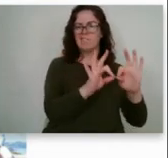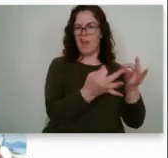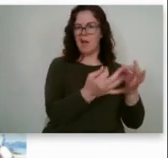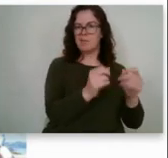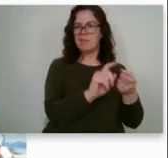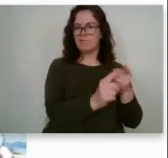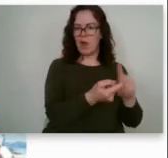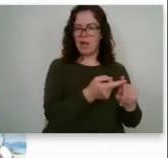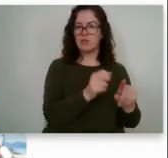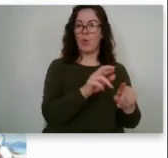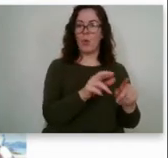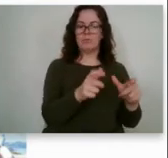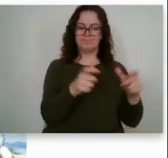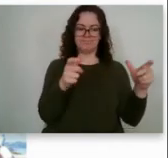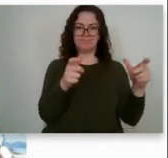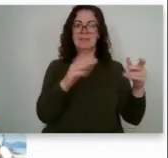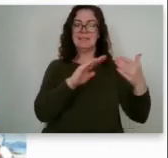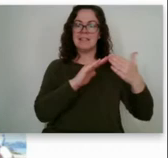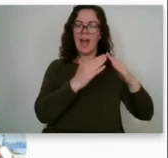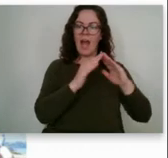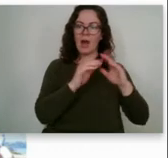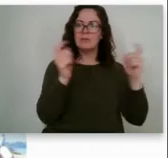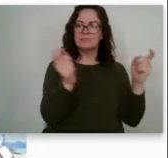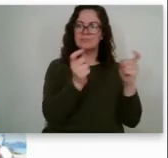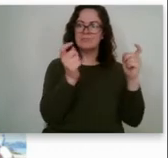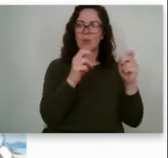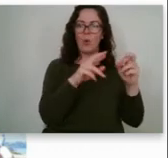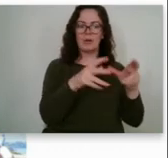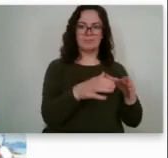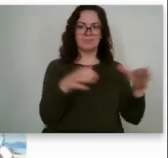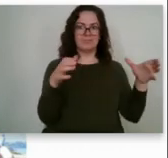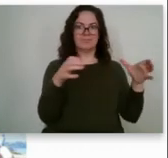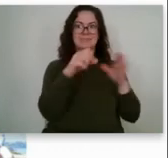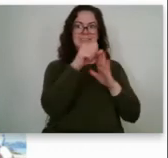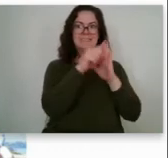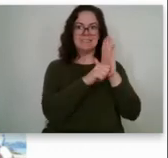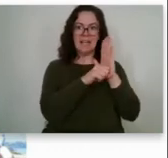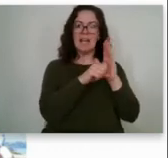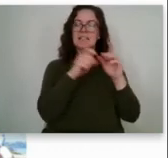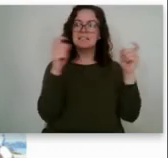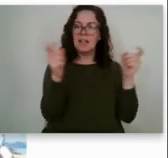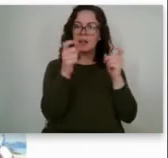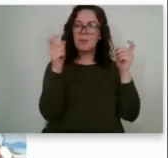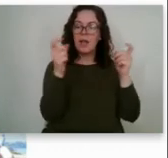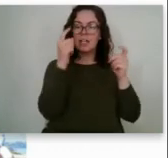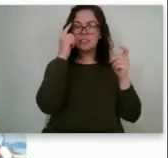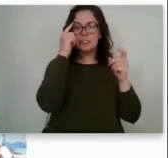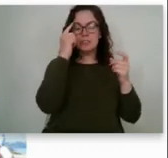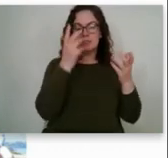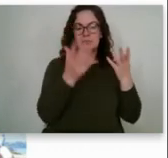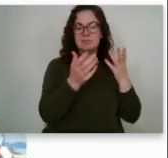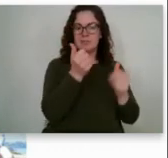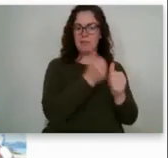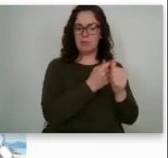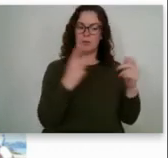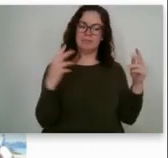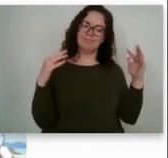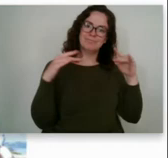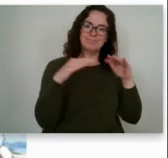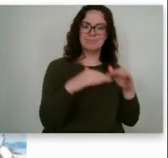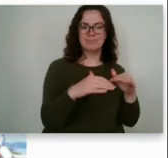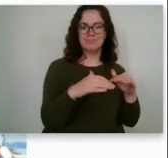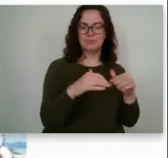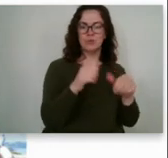with your town. You can celebrate with your whole state. If it's a statewide thing that everyone is trying to come together and